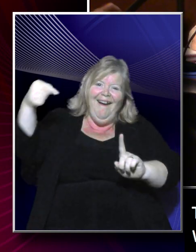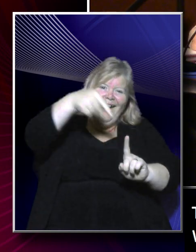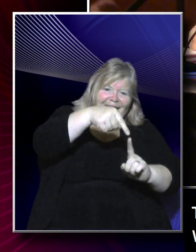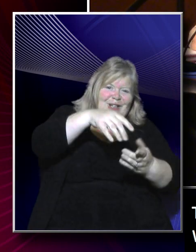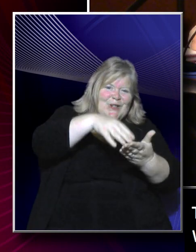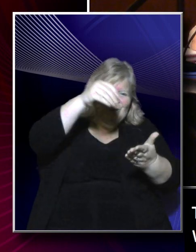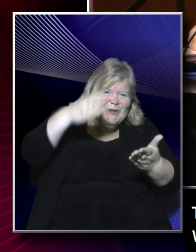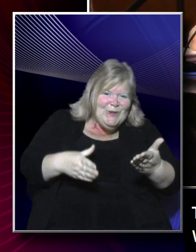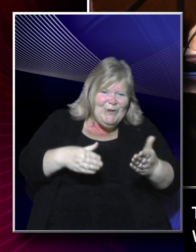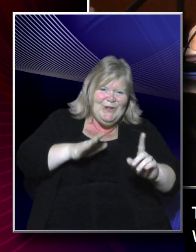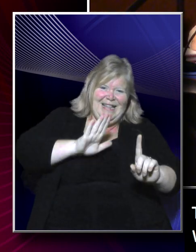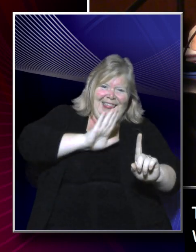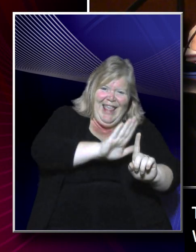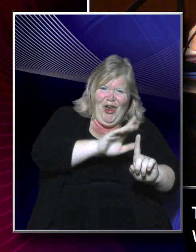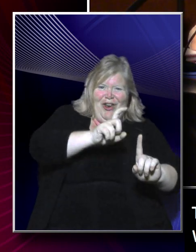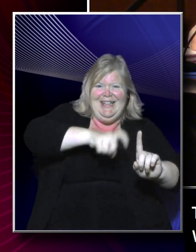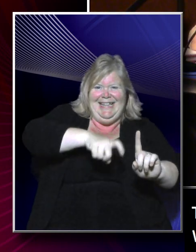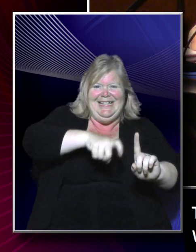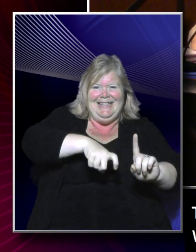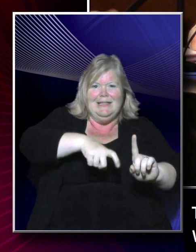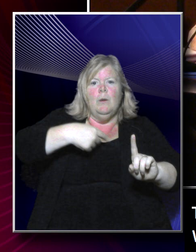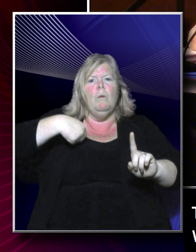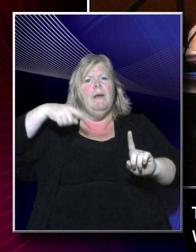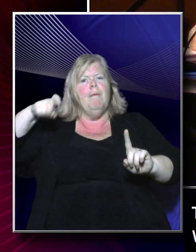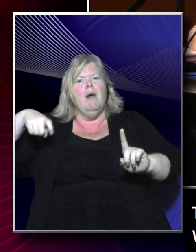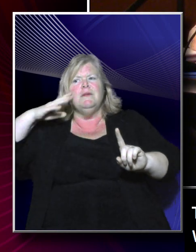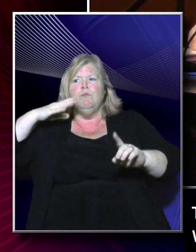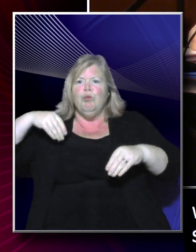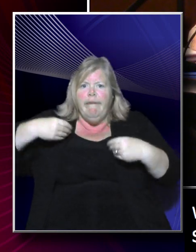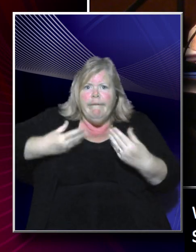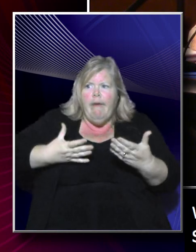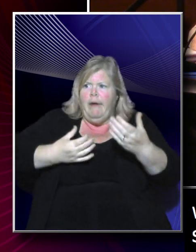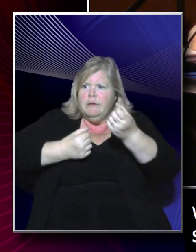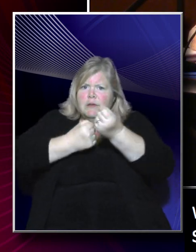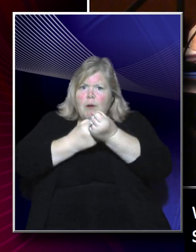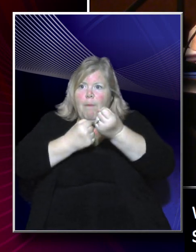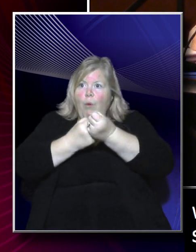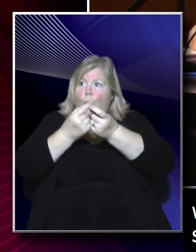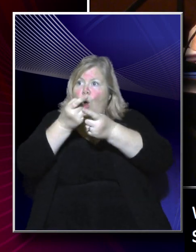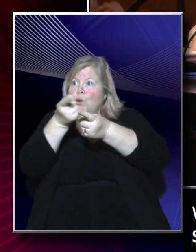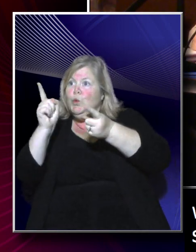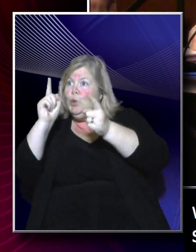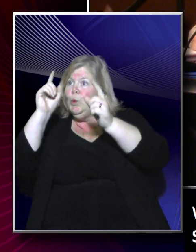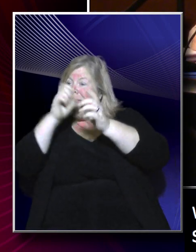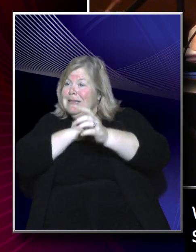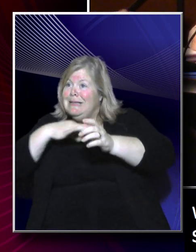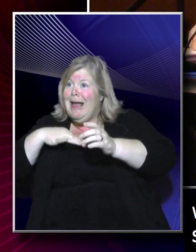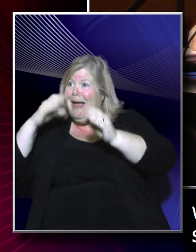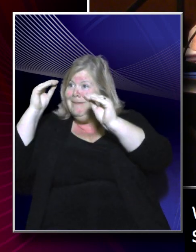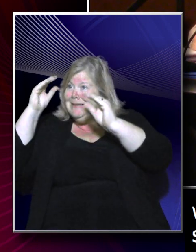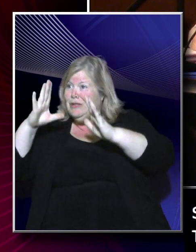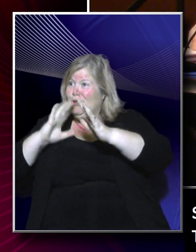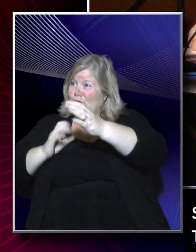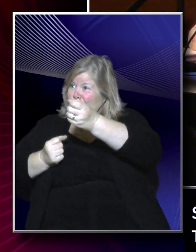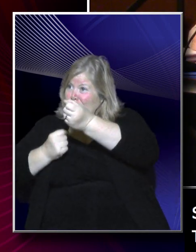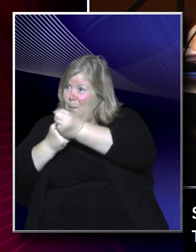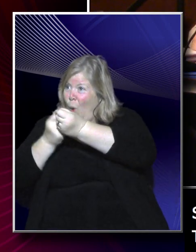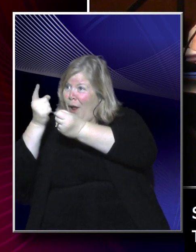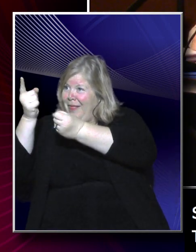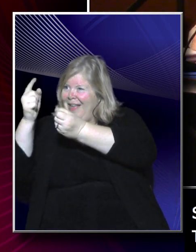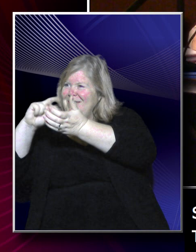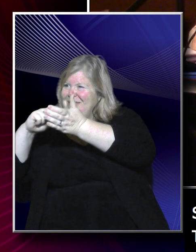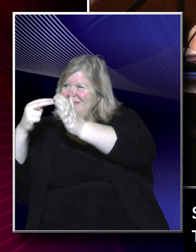instruction, so that we provide support to our teachers and staff that in turn supports